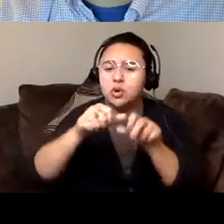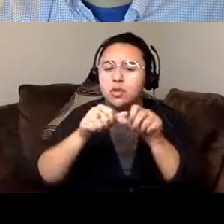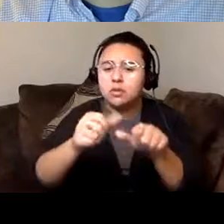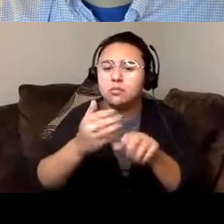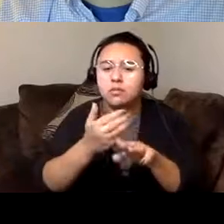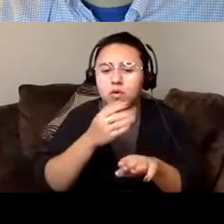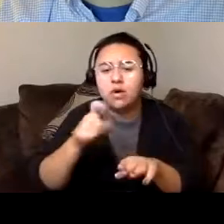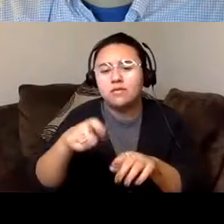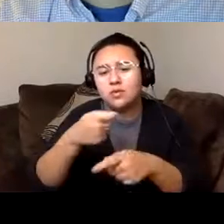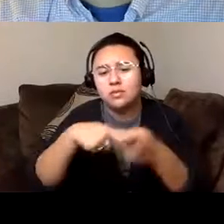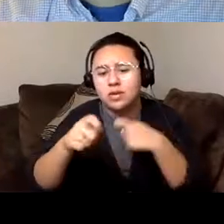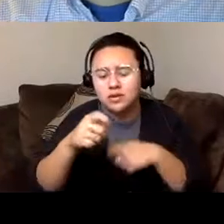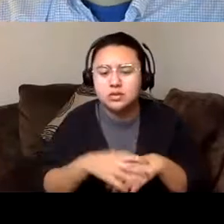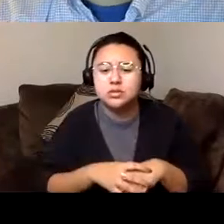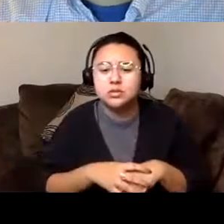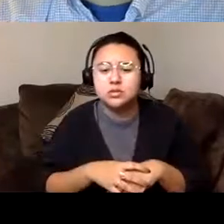needing to be replaced?